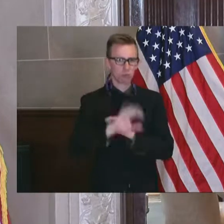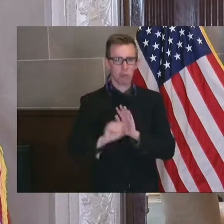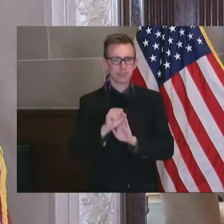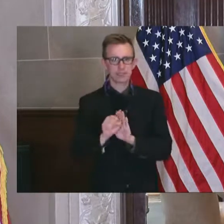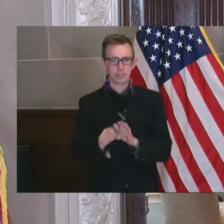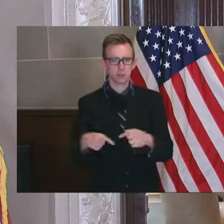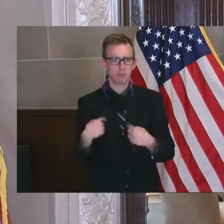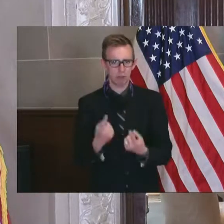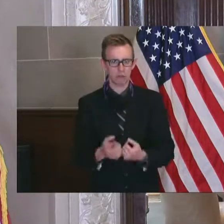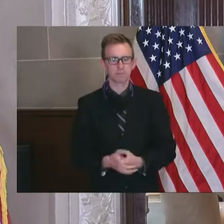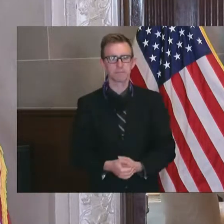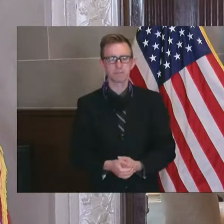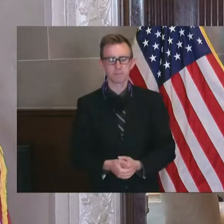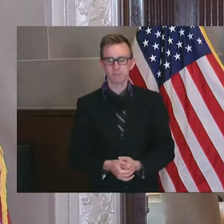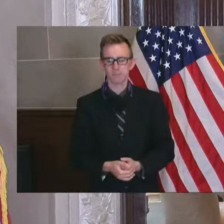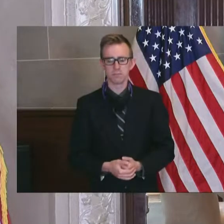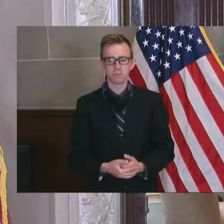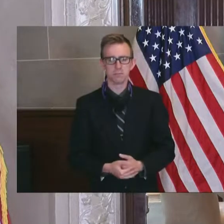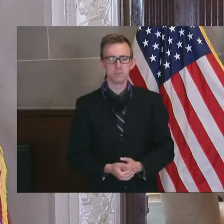far.